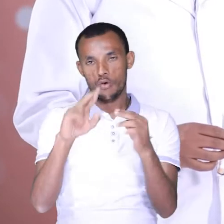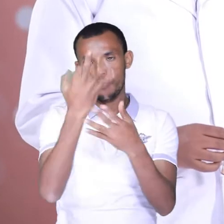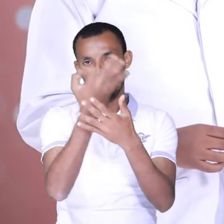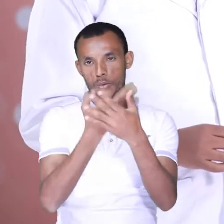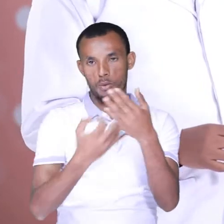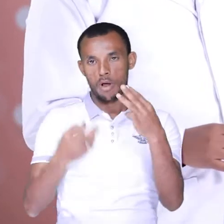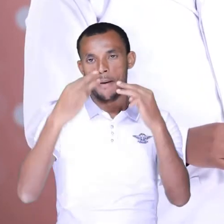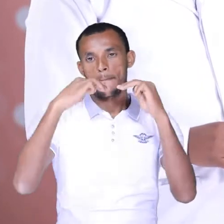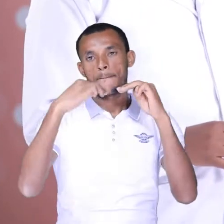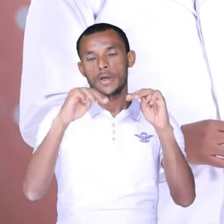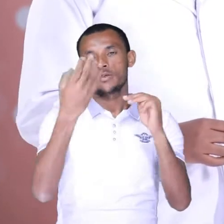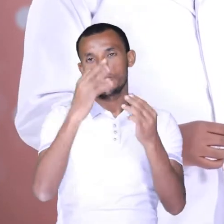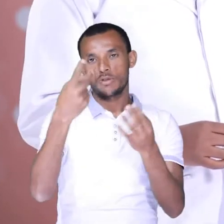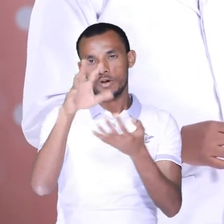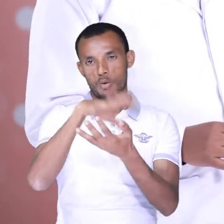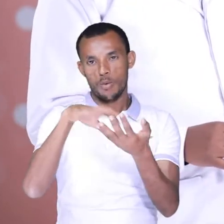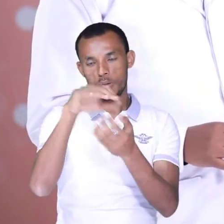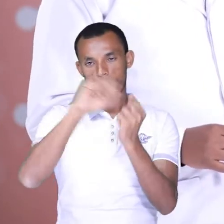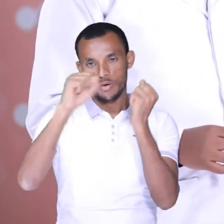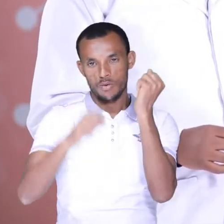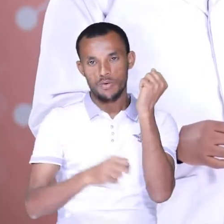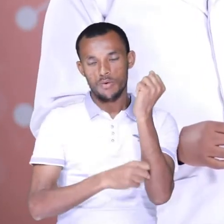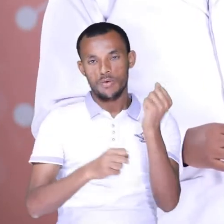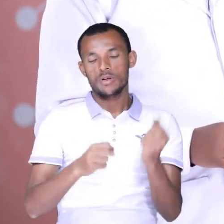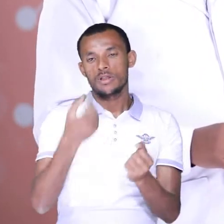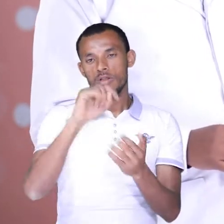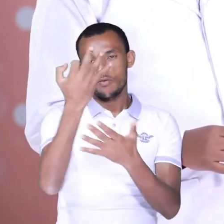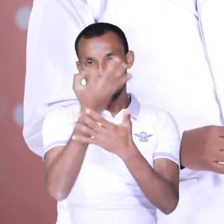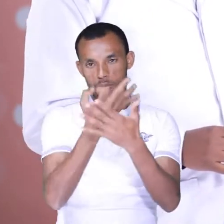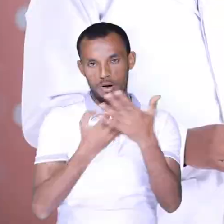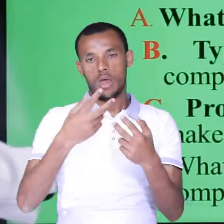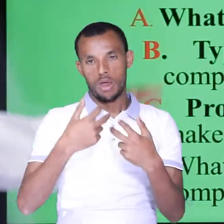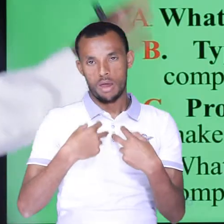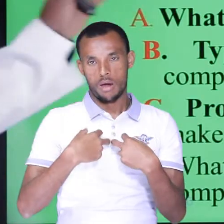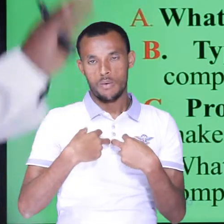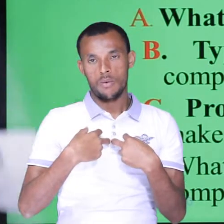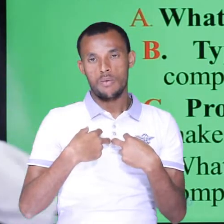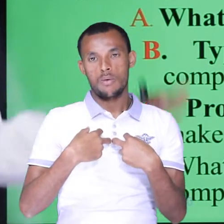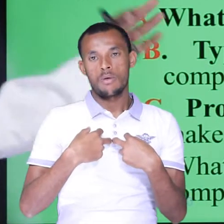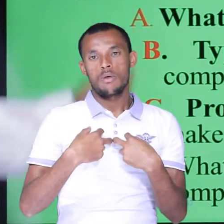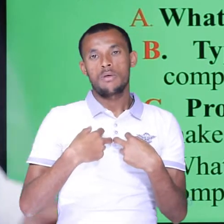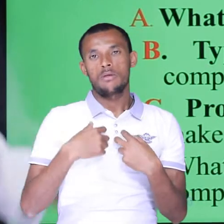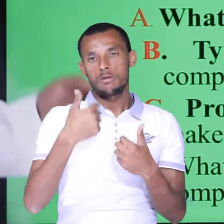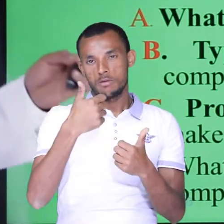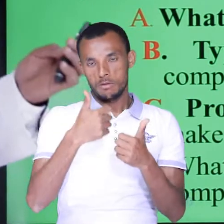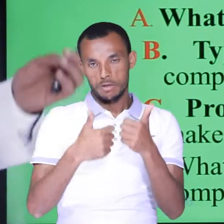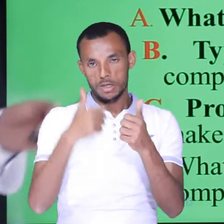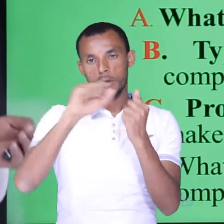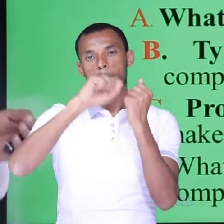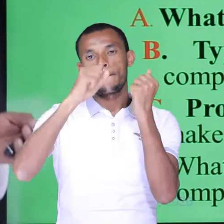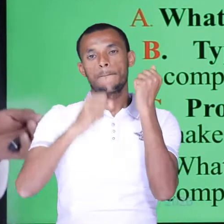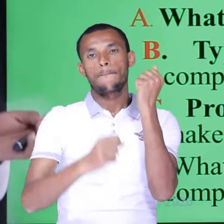compound. Based on the formula of a compound, we can have such